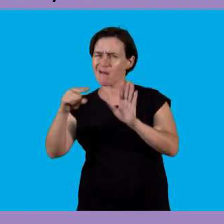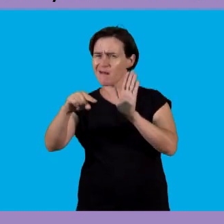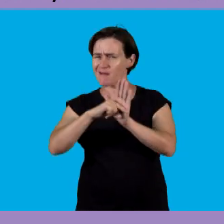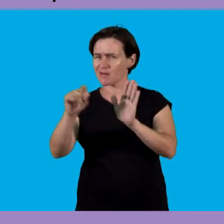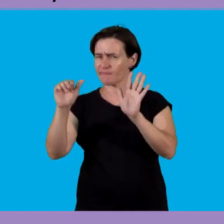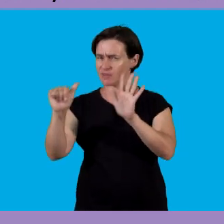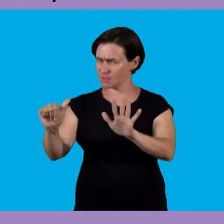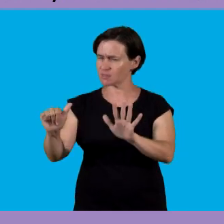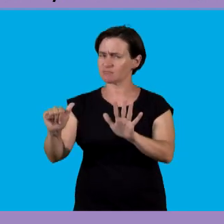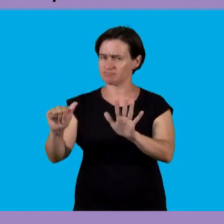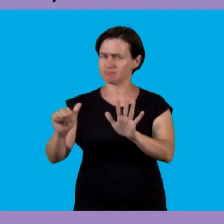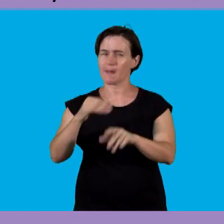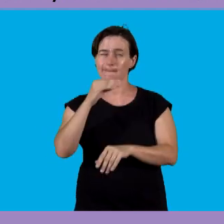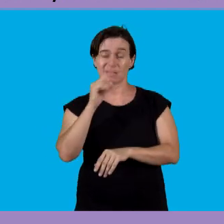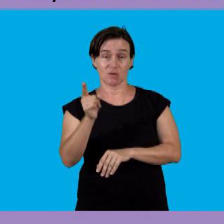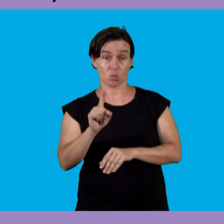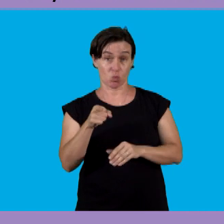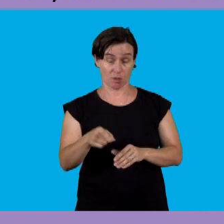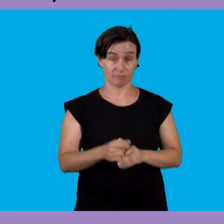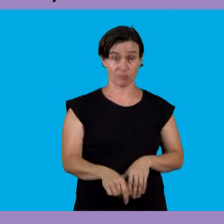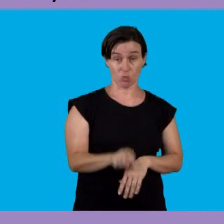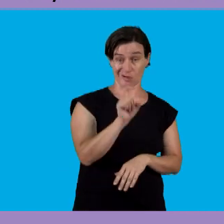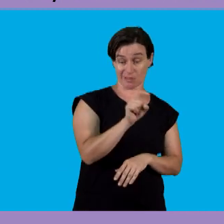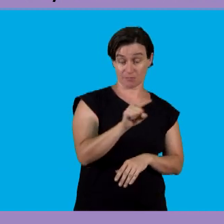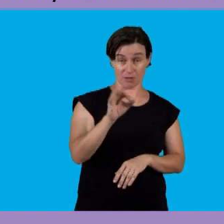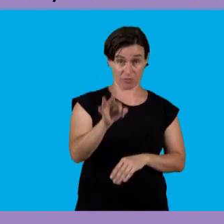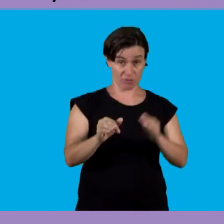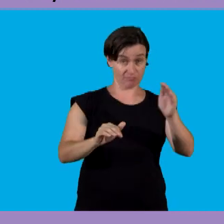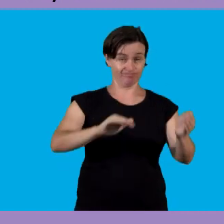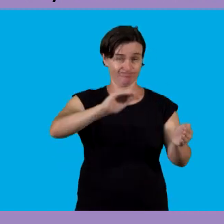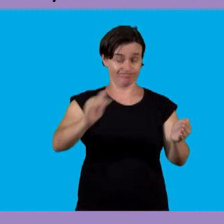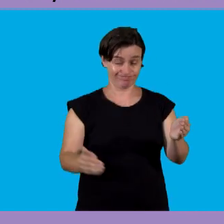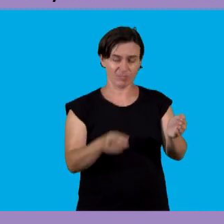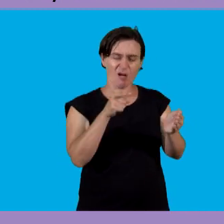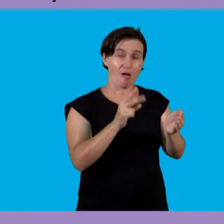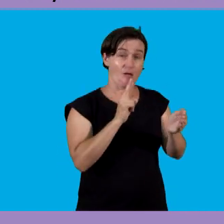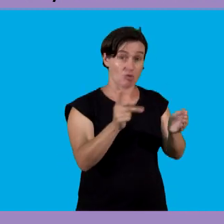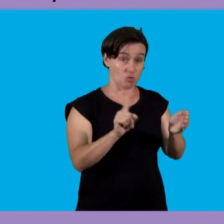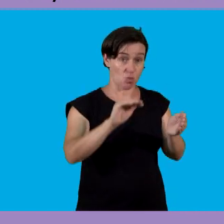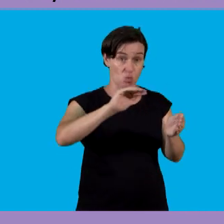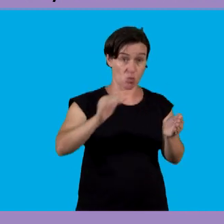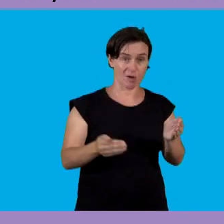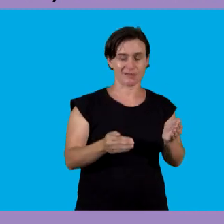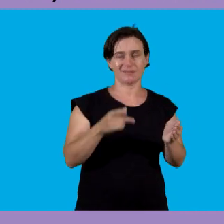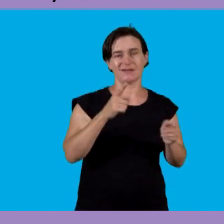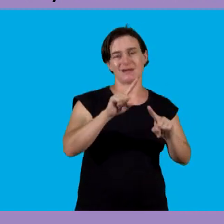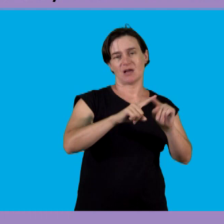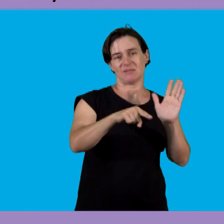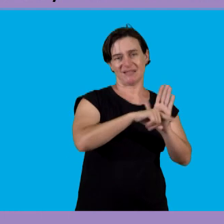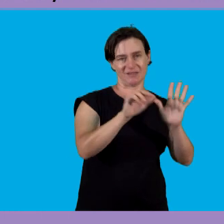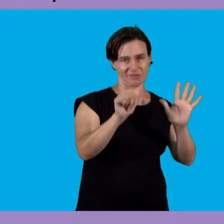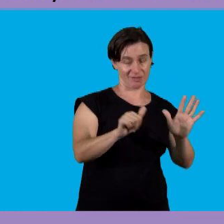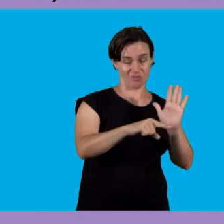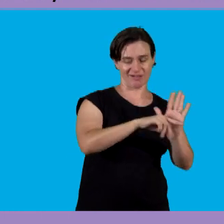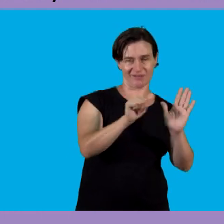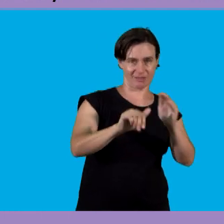by negative 6. So that means that from this answer we are going to multiply by a negative